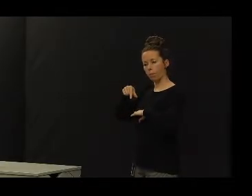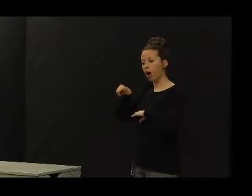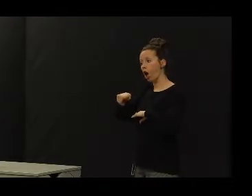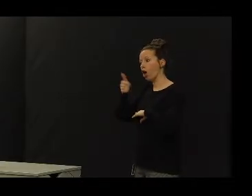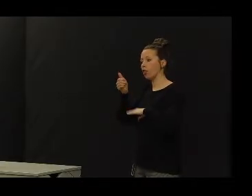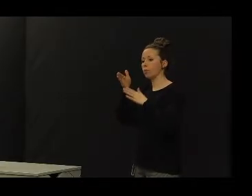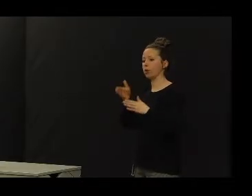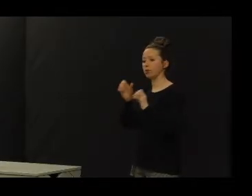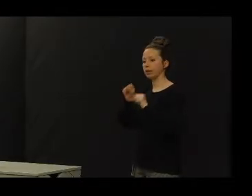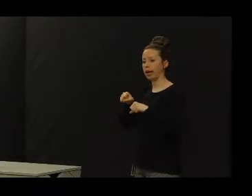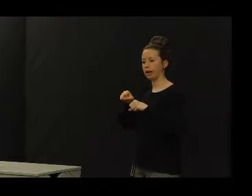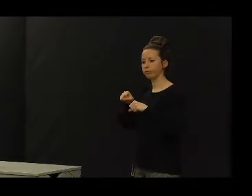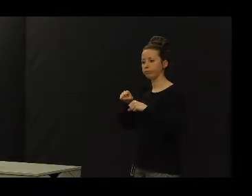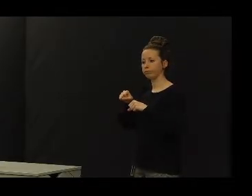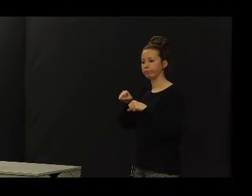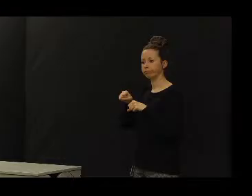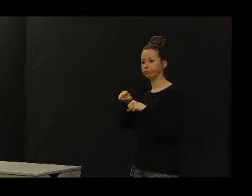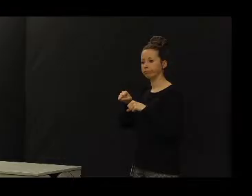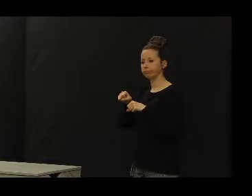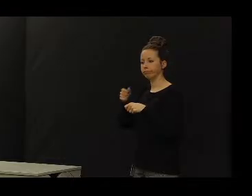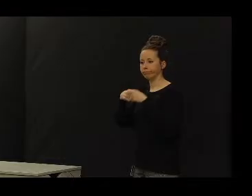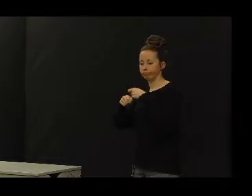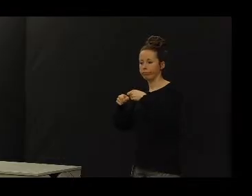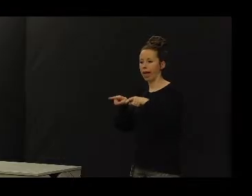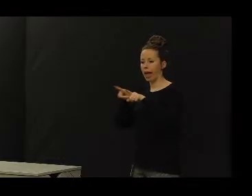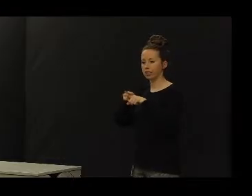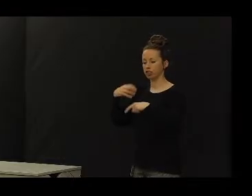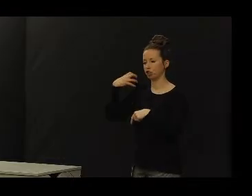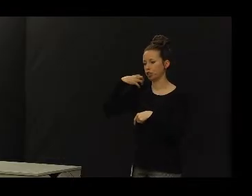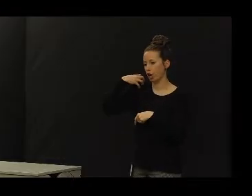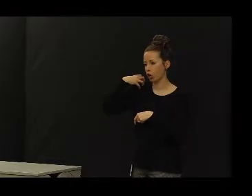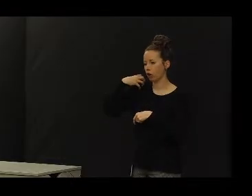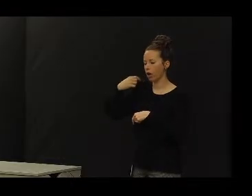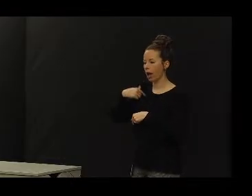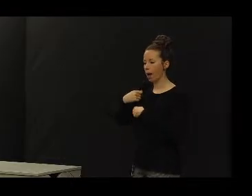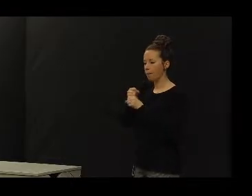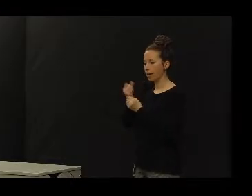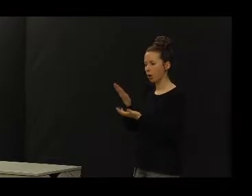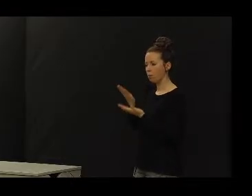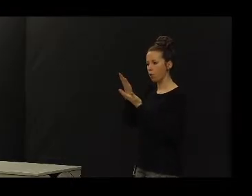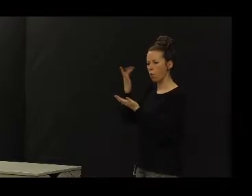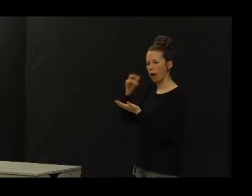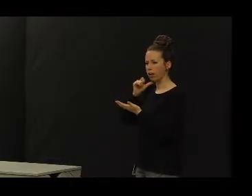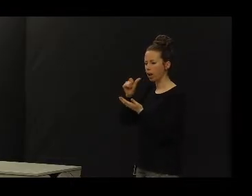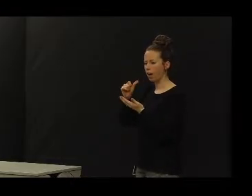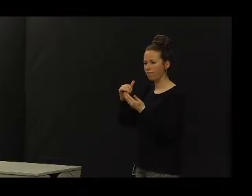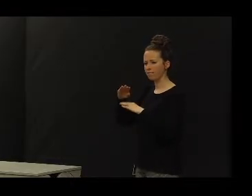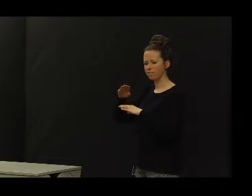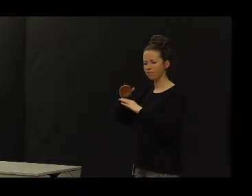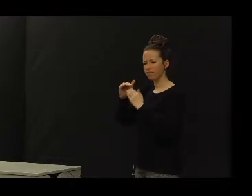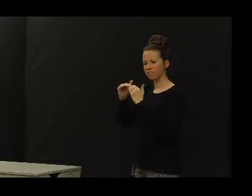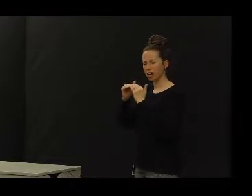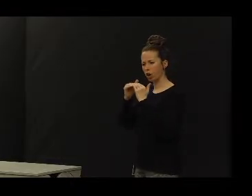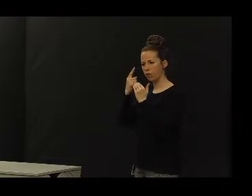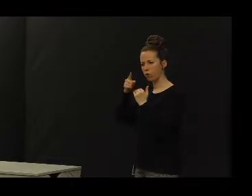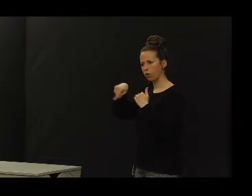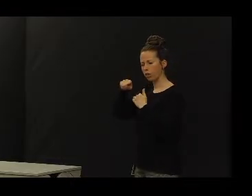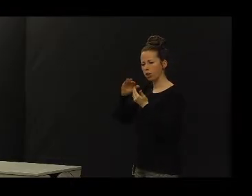as chair. And it's just, I make that motion because it's not fair to the community if we keep pushing that